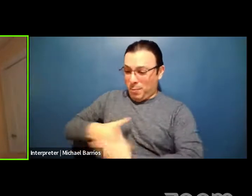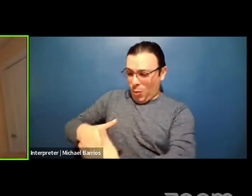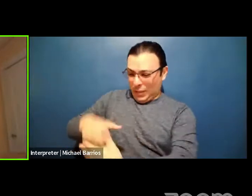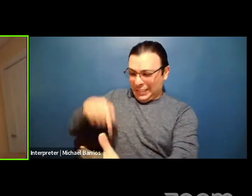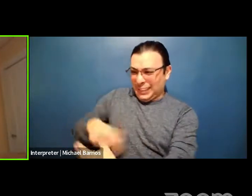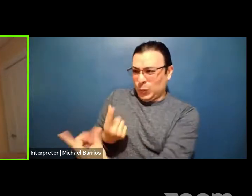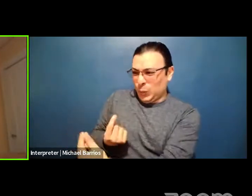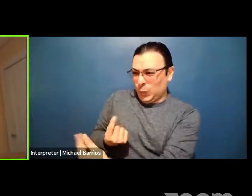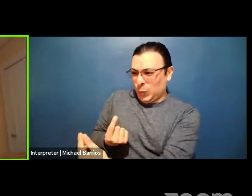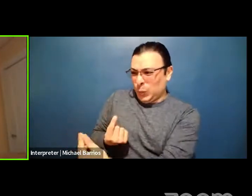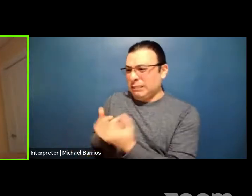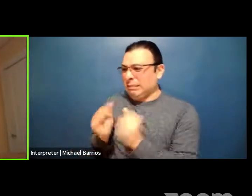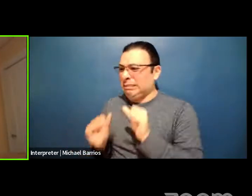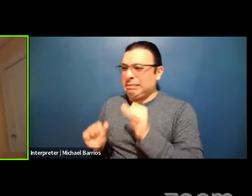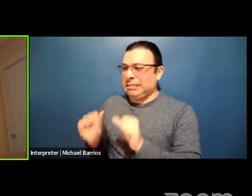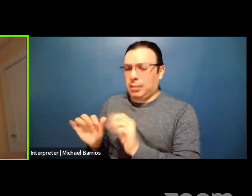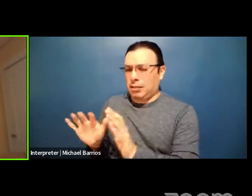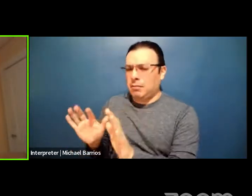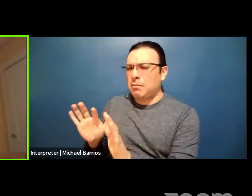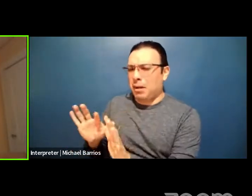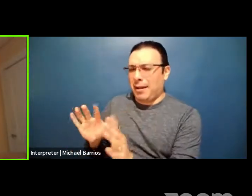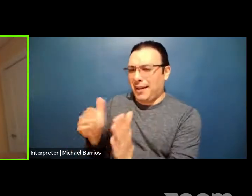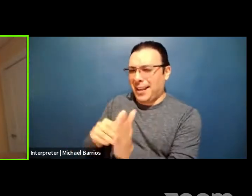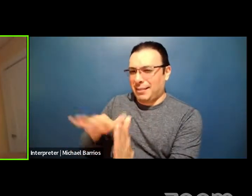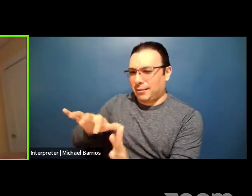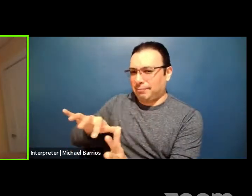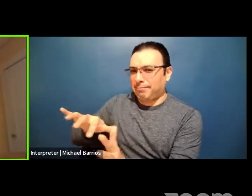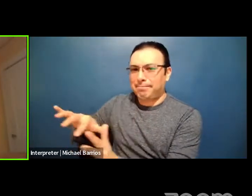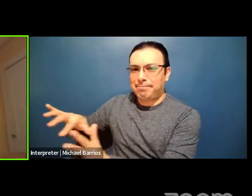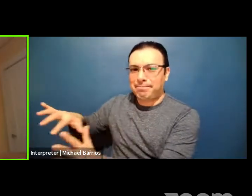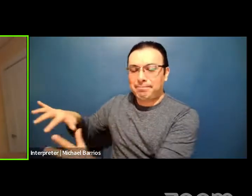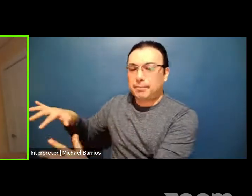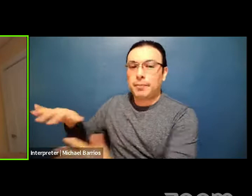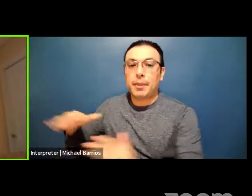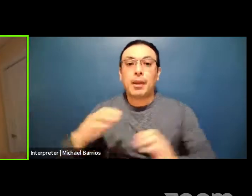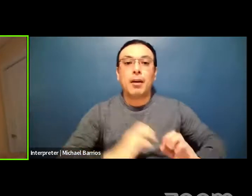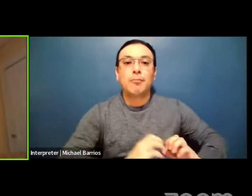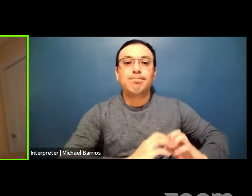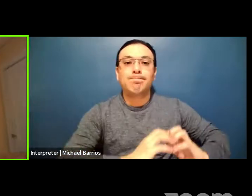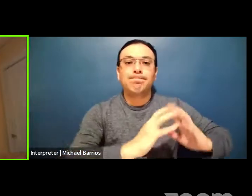activity or activities of family making.